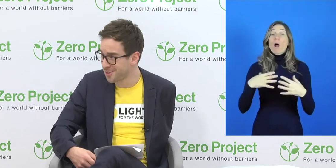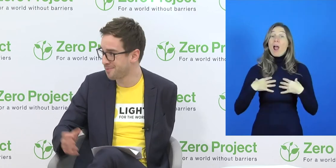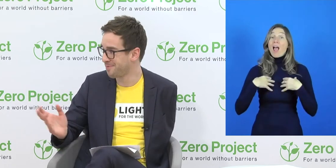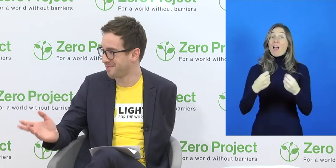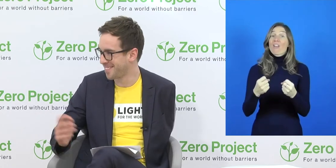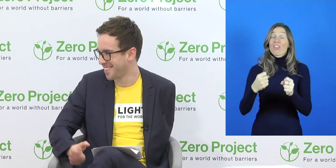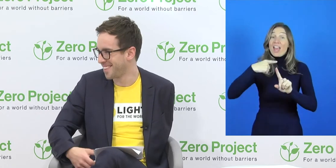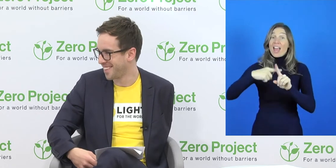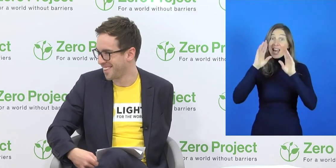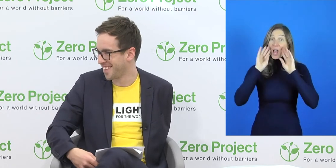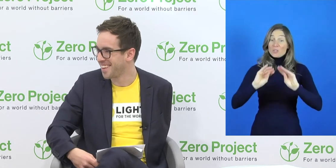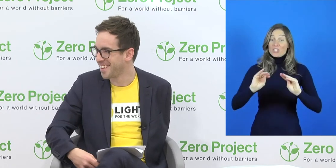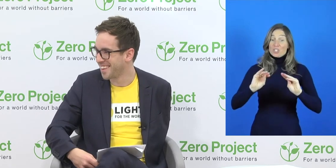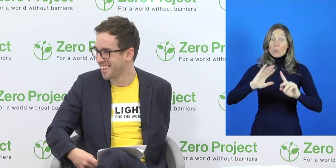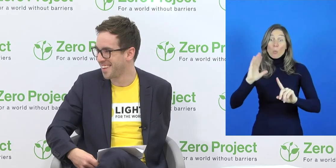is?